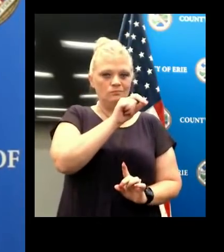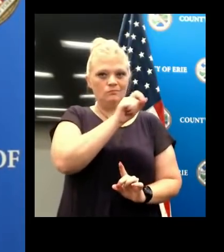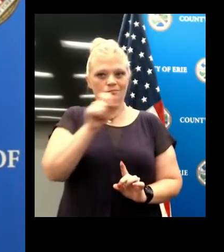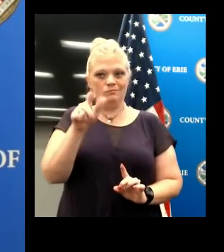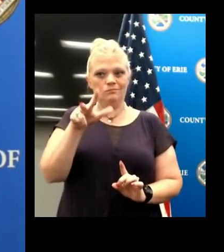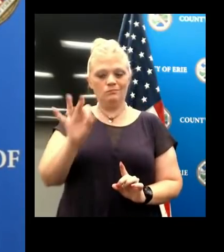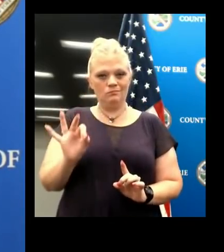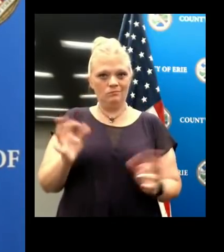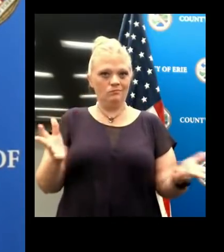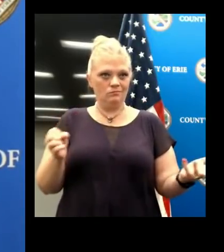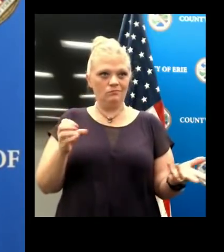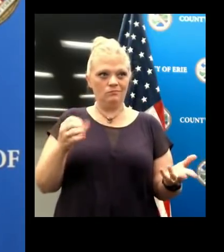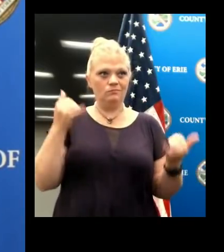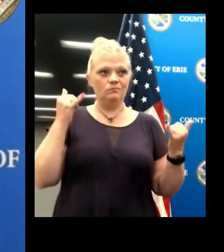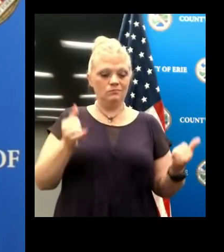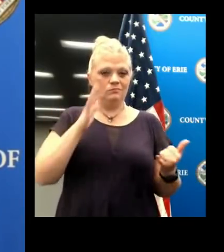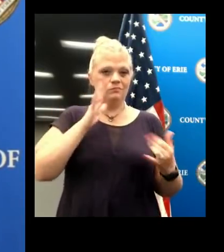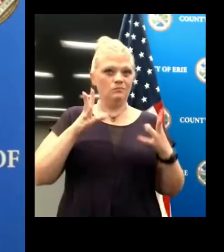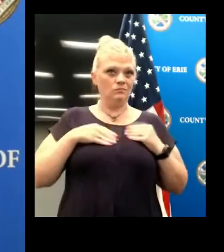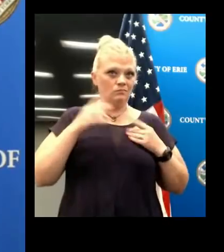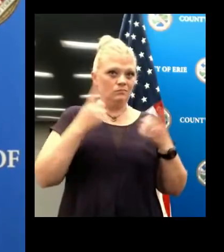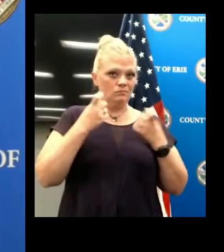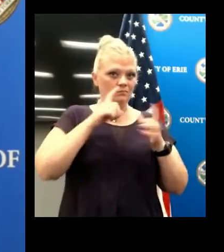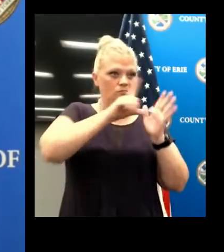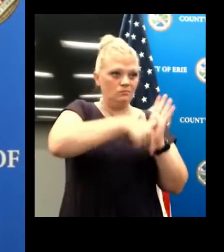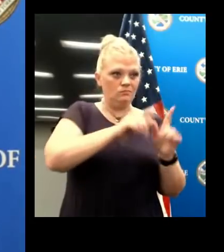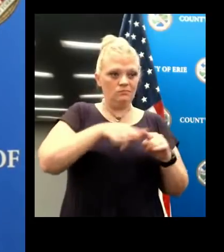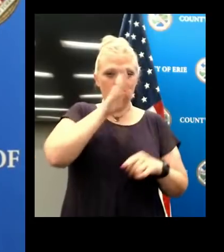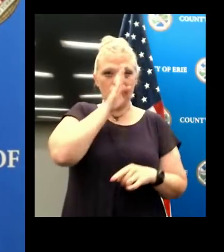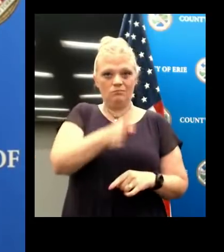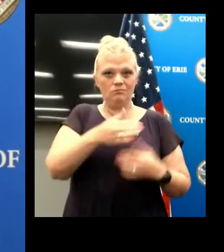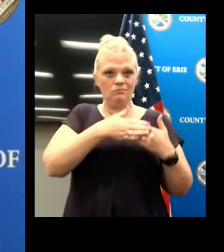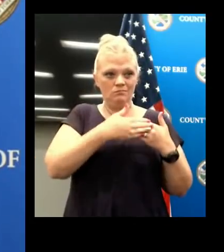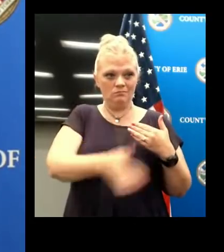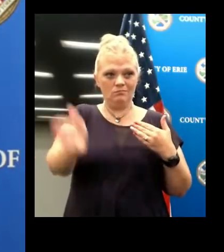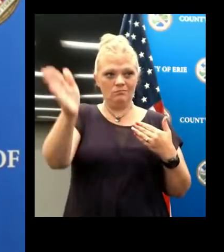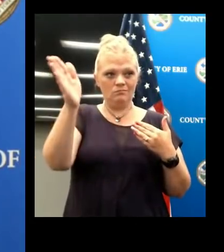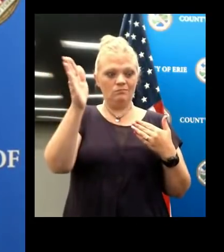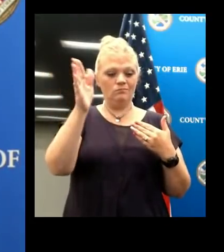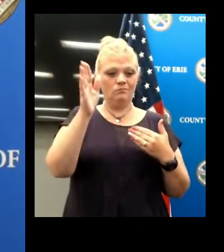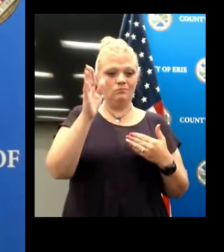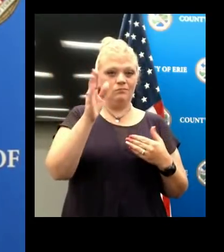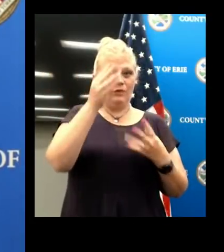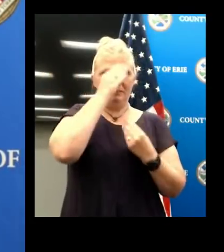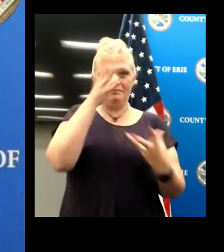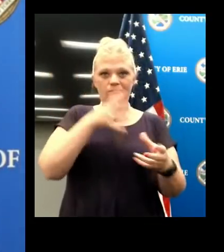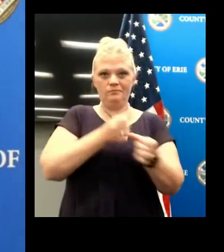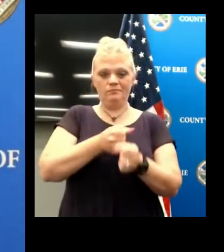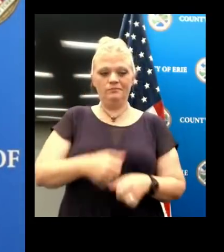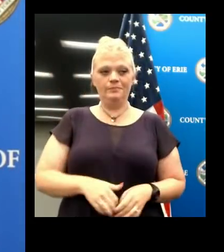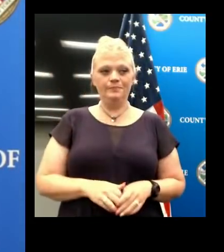So with that, I'll be taking questions on that later, but let's go straight into the rest of the COVID-19 update.